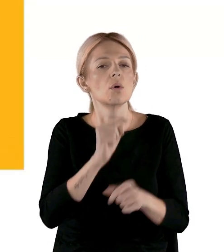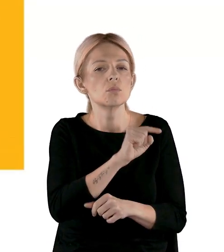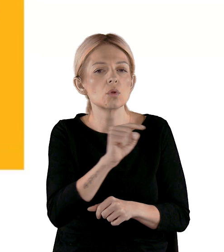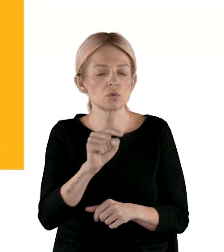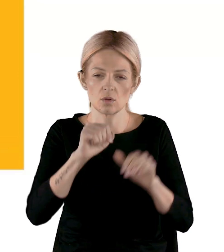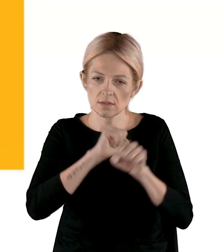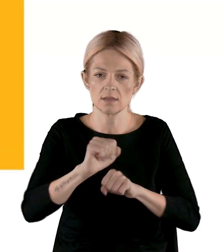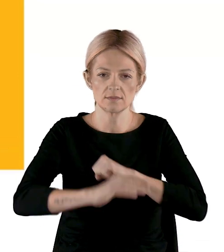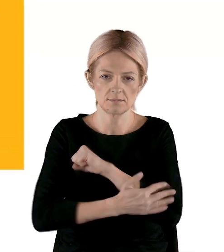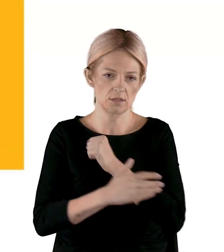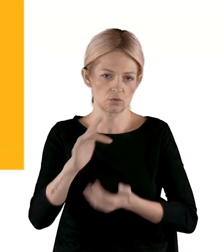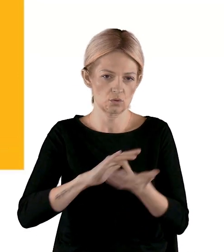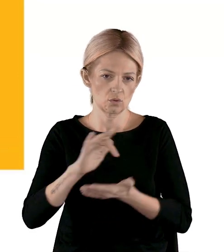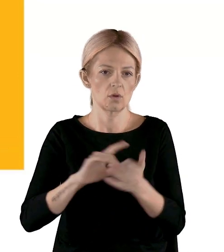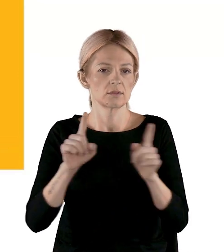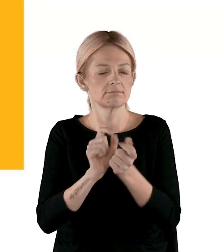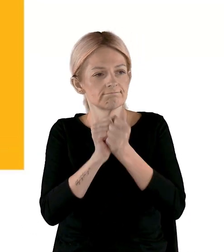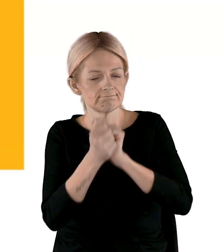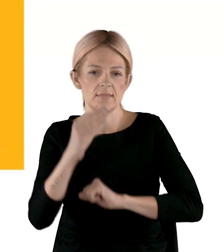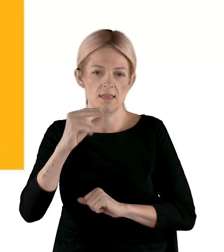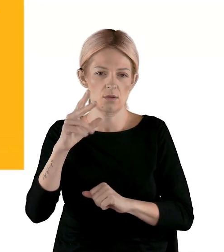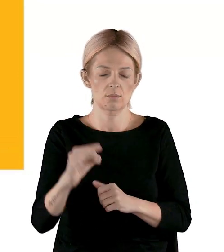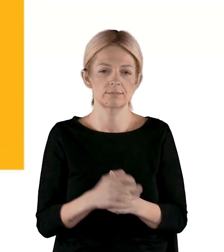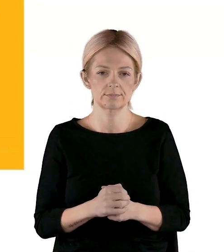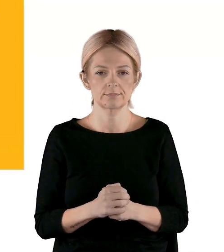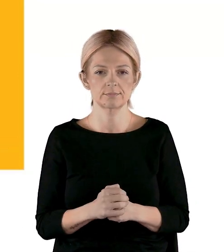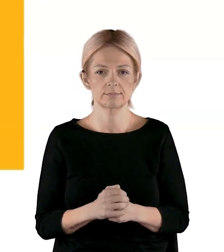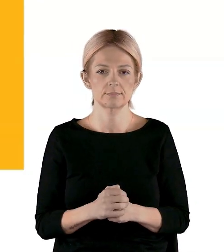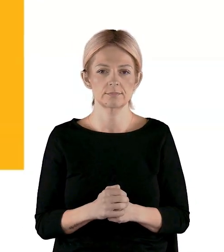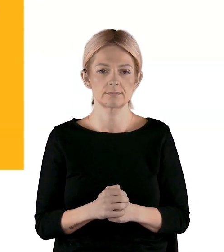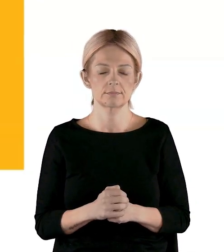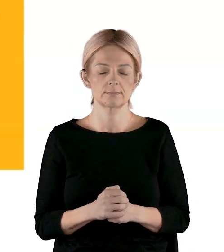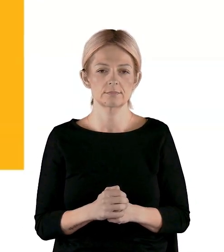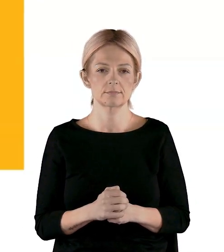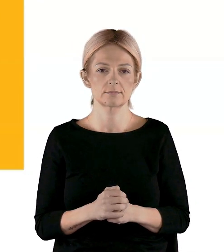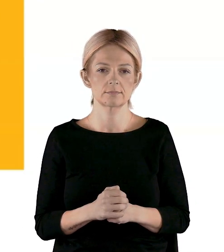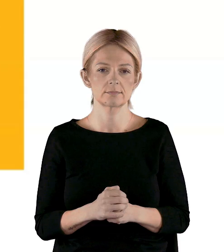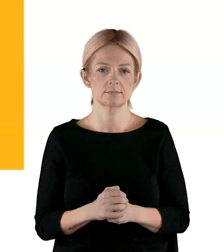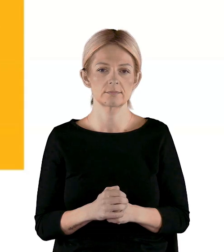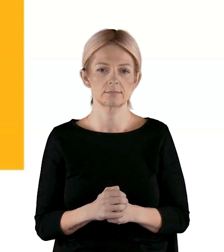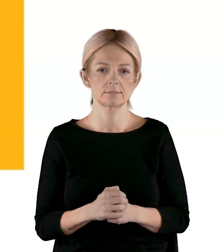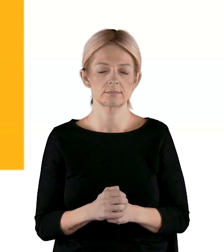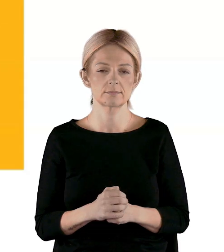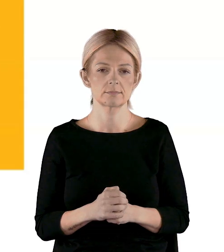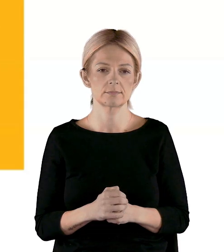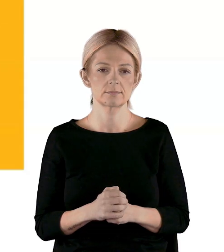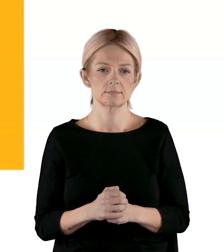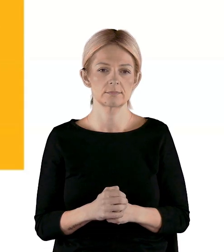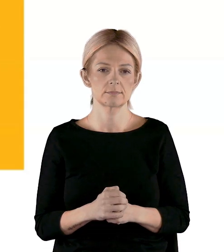So each good behavior that we put into action